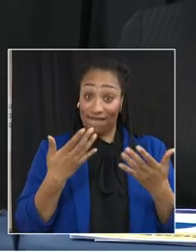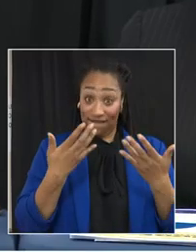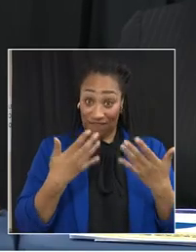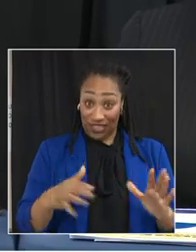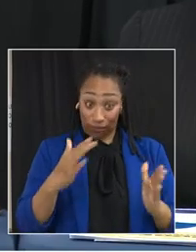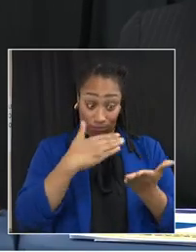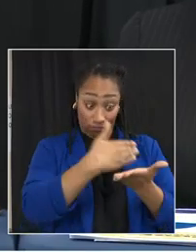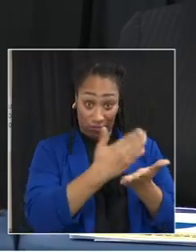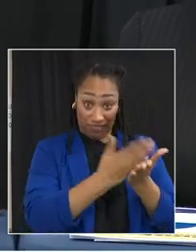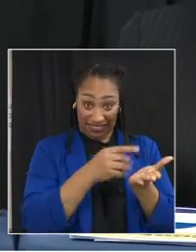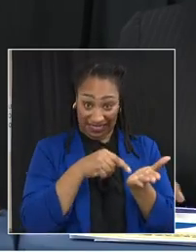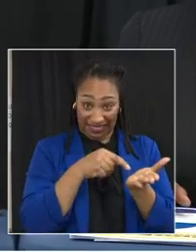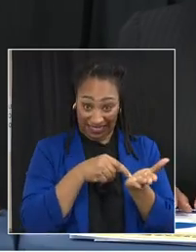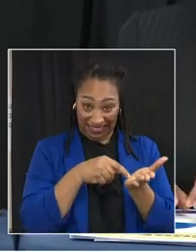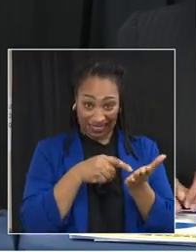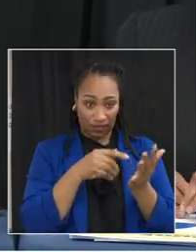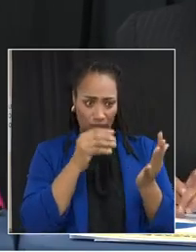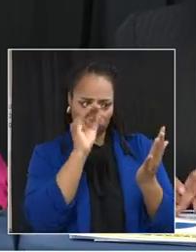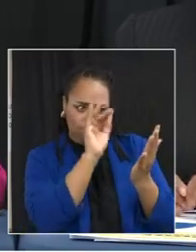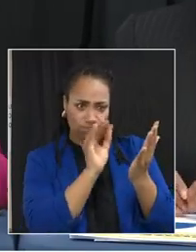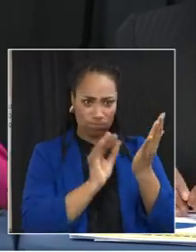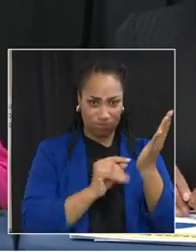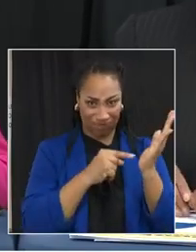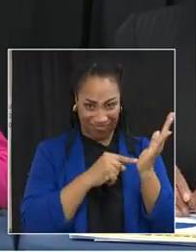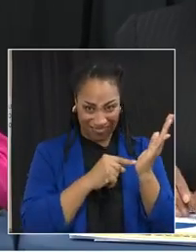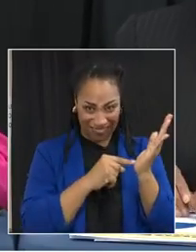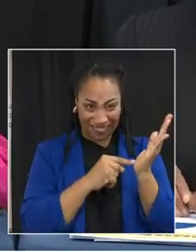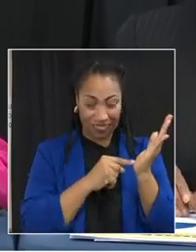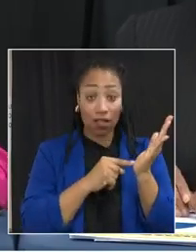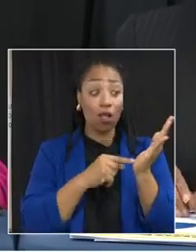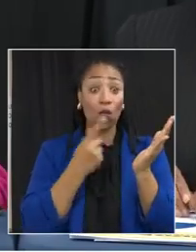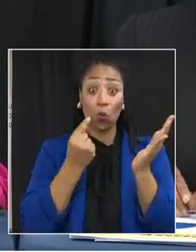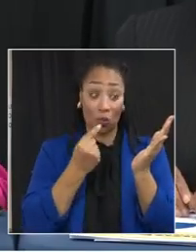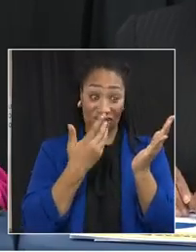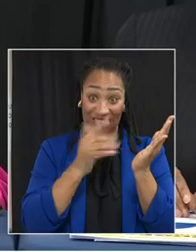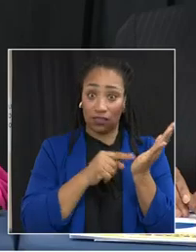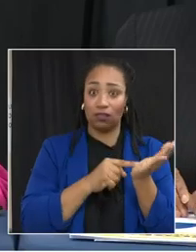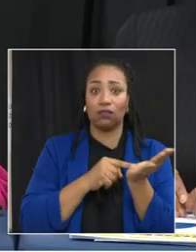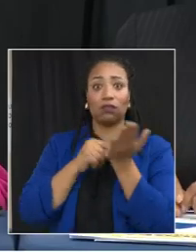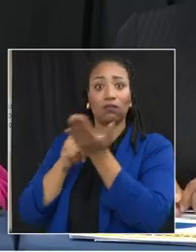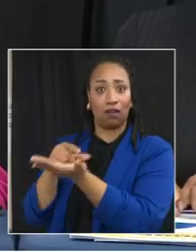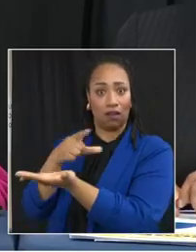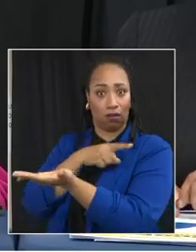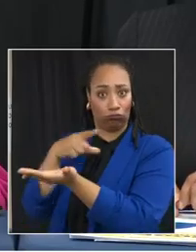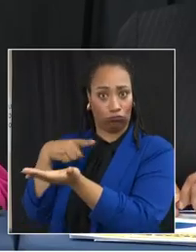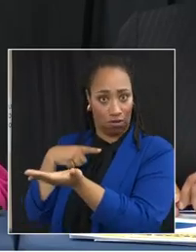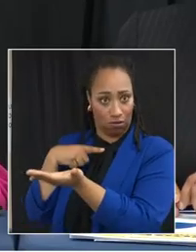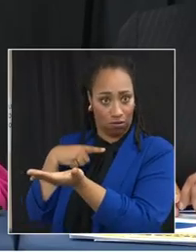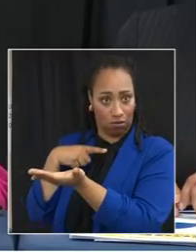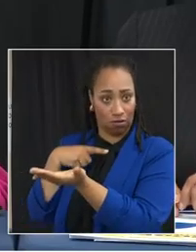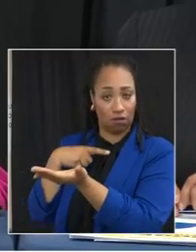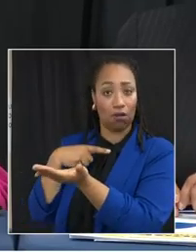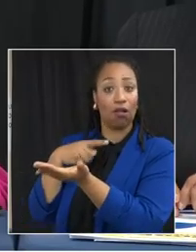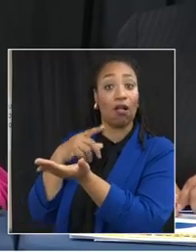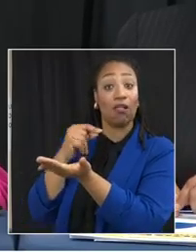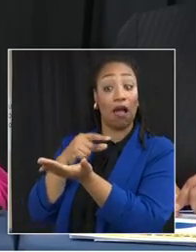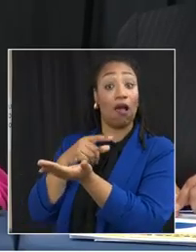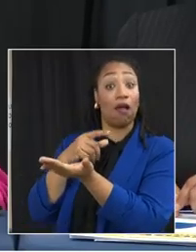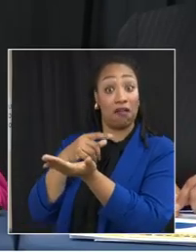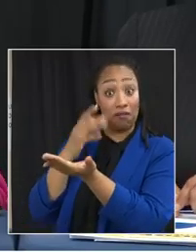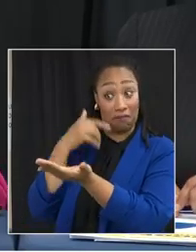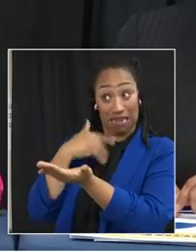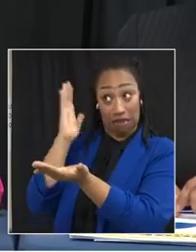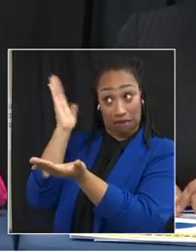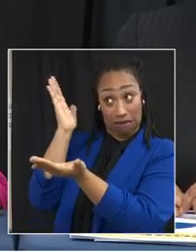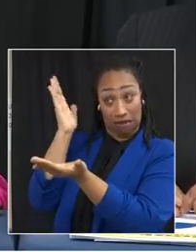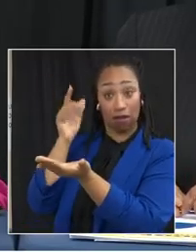process, I make a presentation to the council, and then the council begins its work. I am very pleased to be